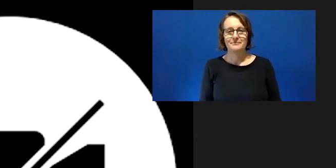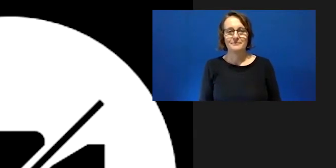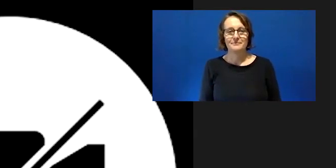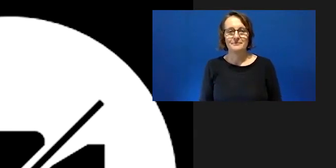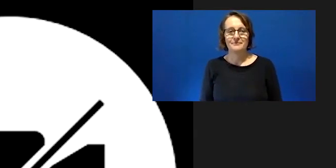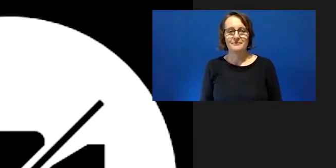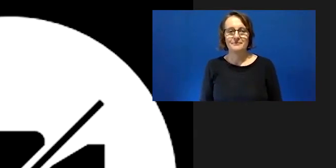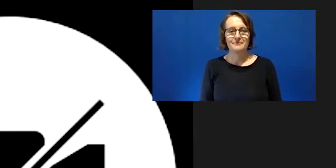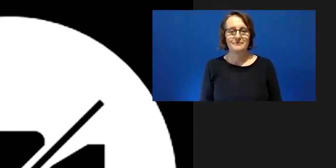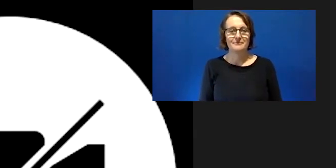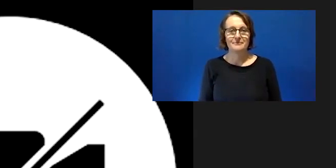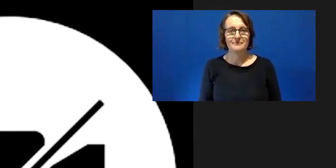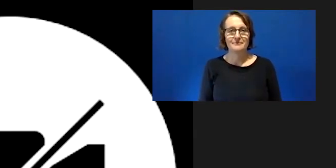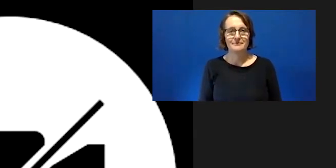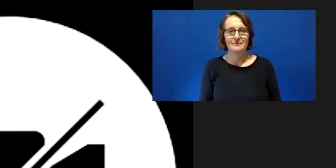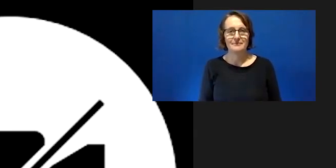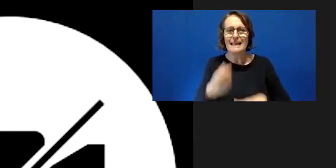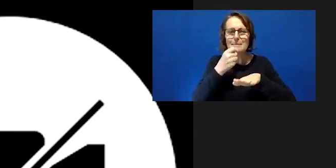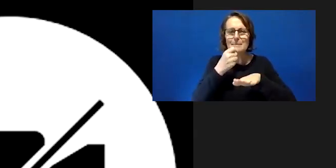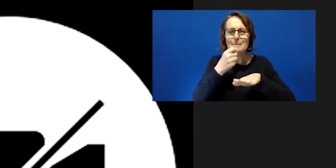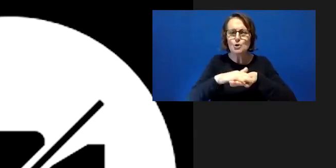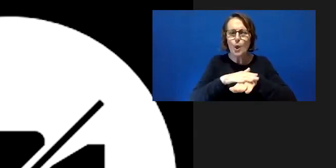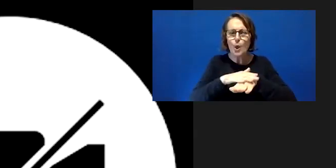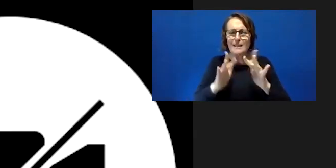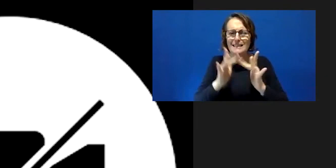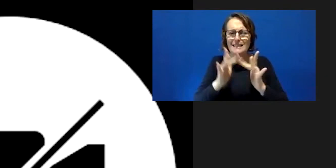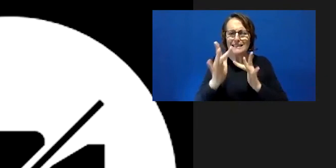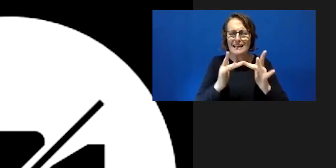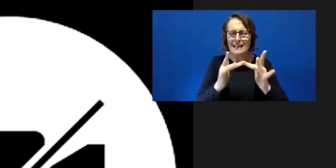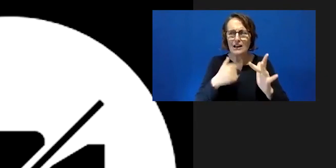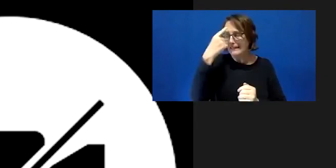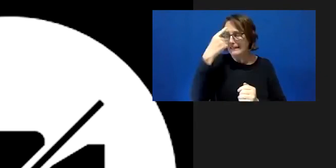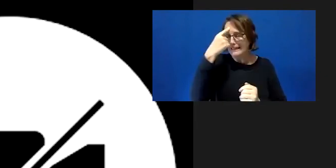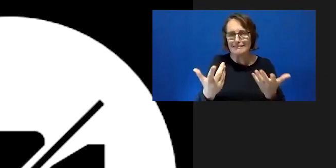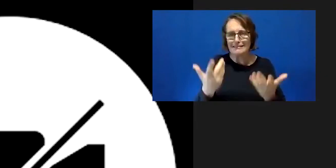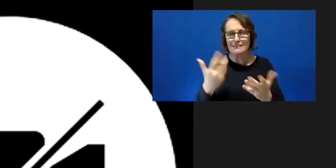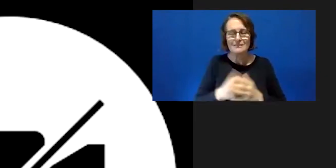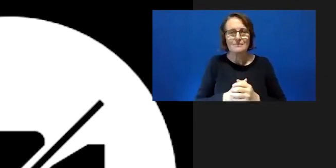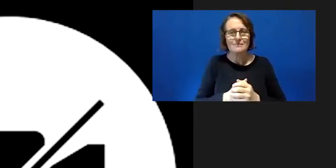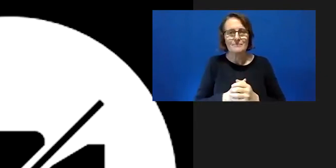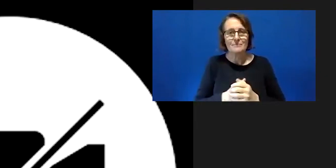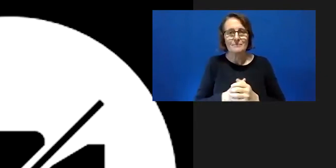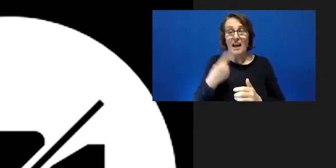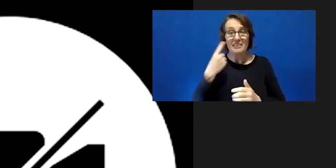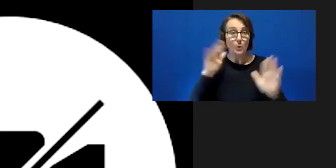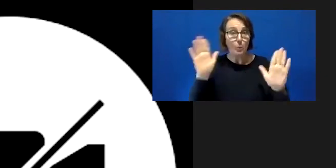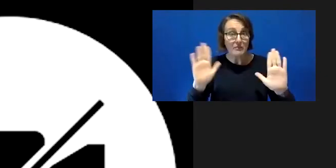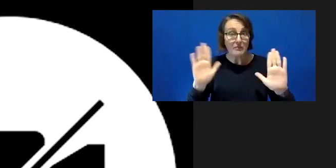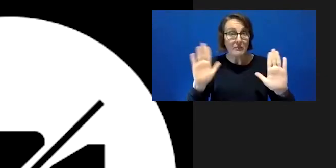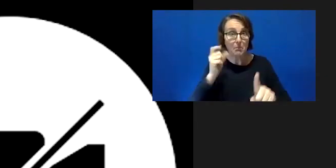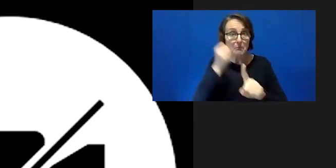the things are a little bit slow at my end, and I think it's the I'm just going to say the weather.